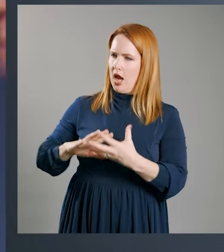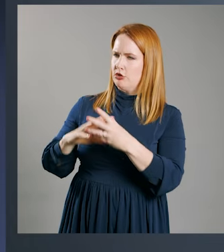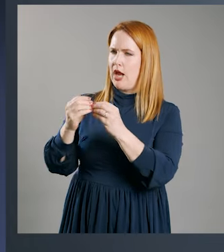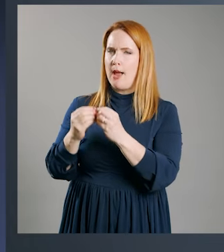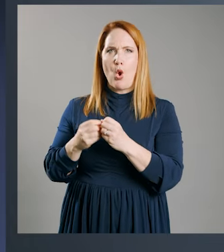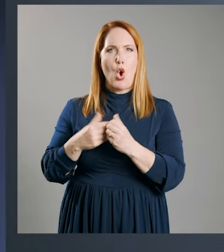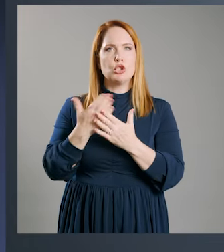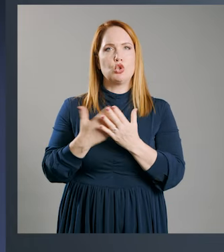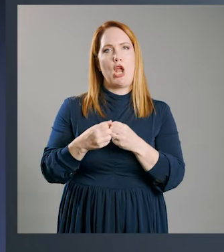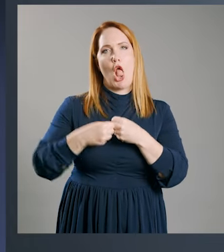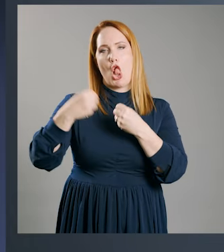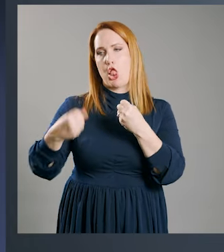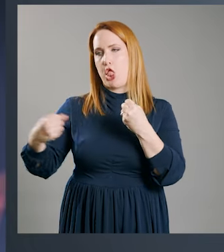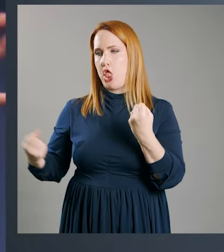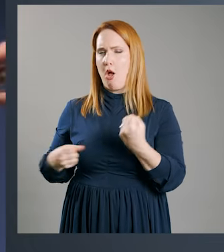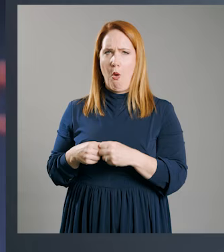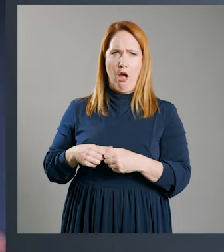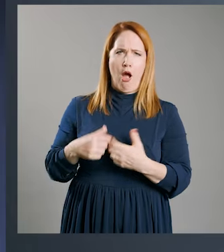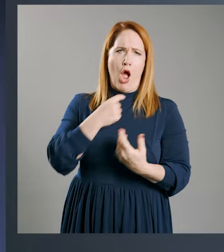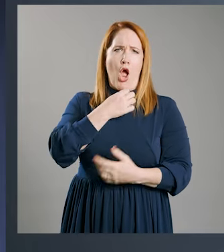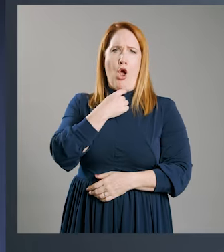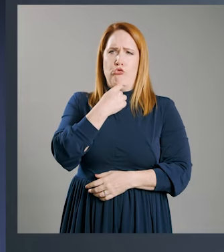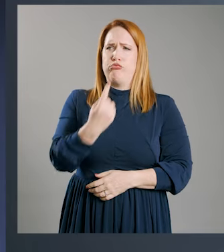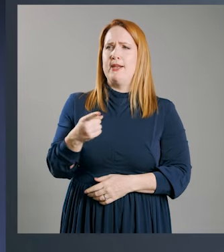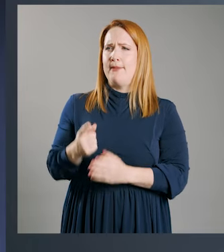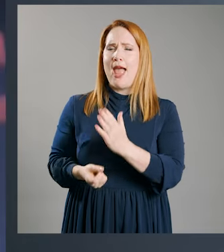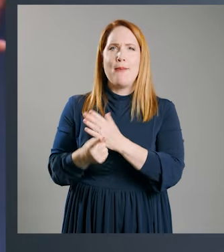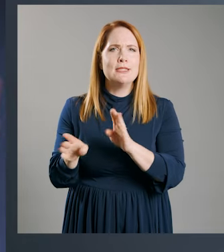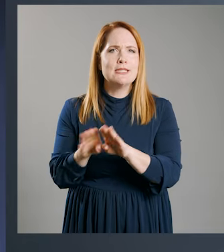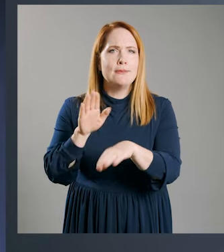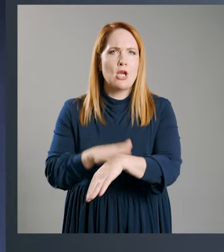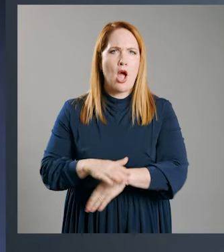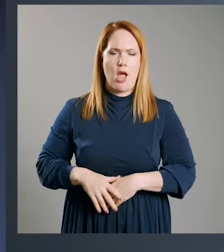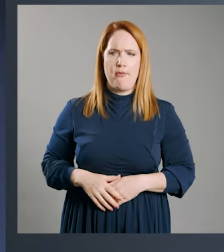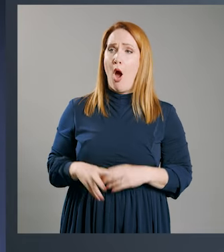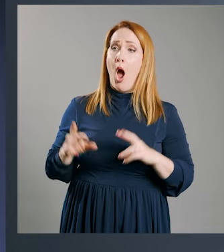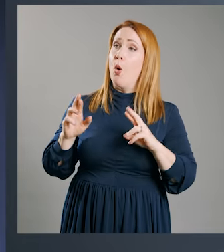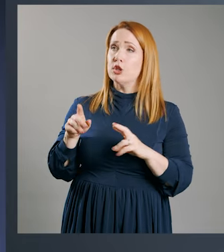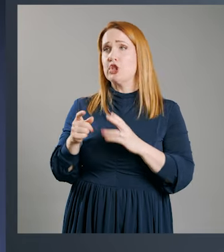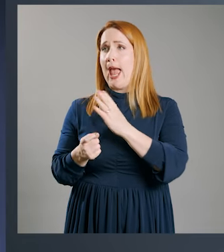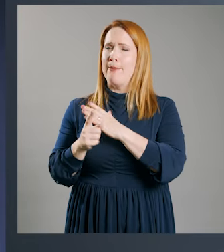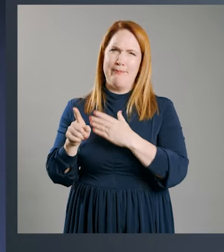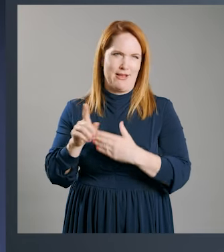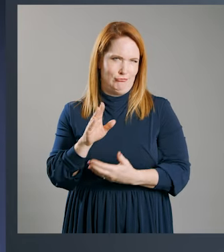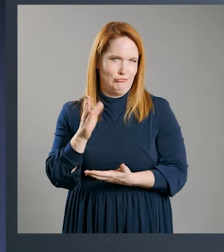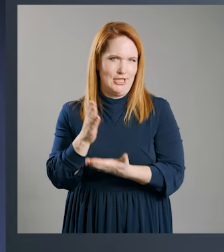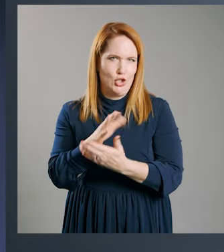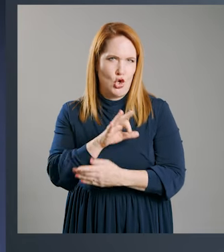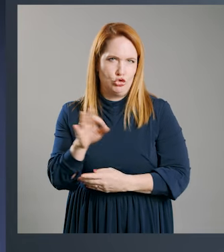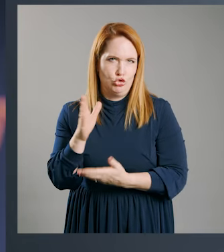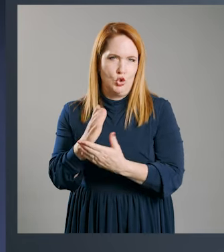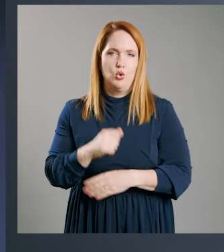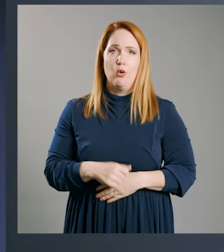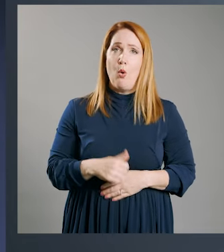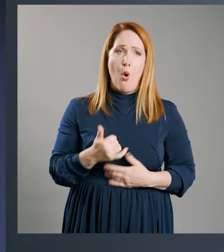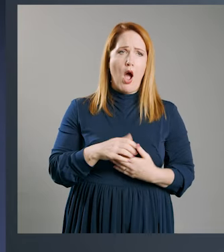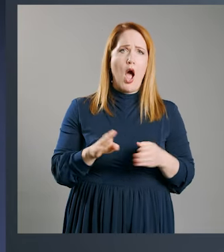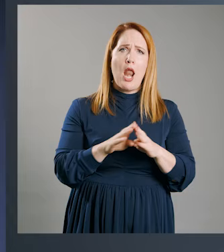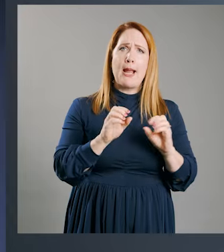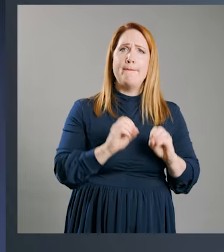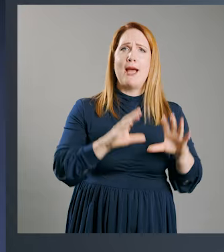they made up? Were they embellished? Were they just coincidences? Is it wishful thinking? Are the miracles different to